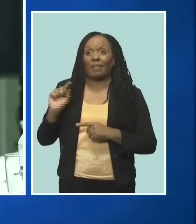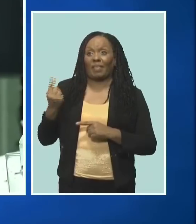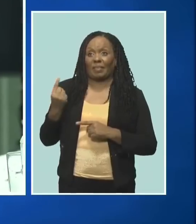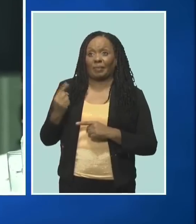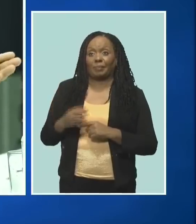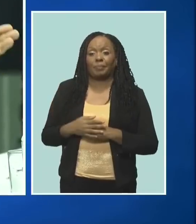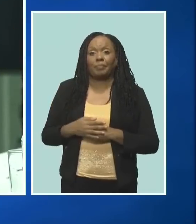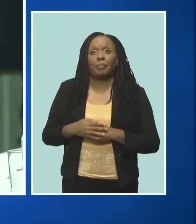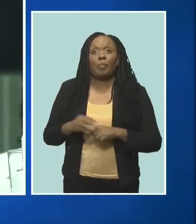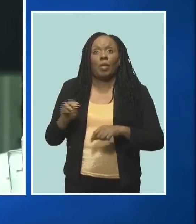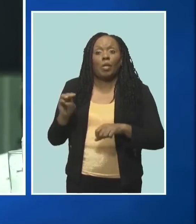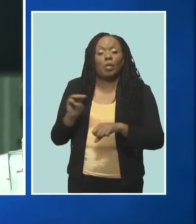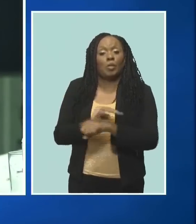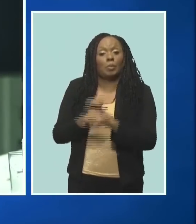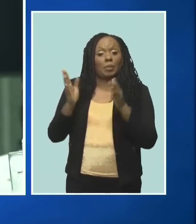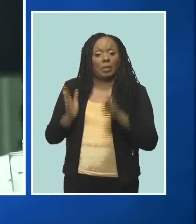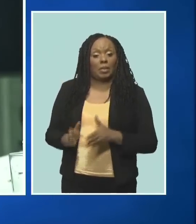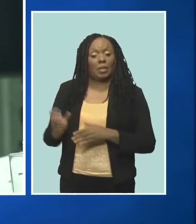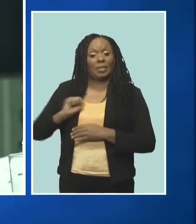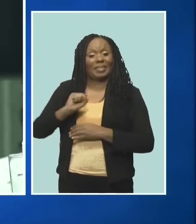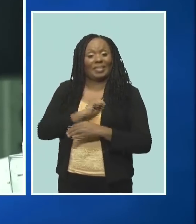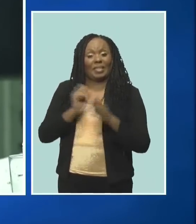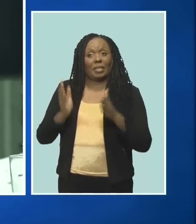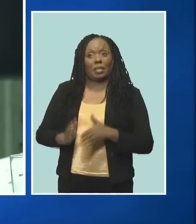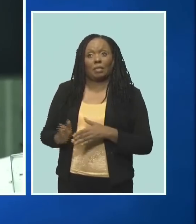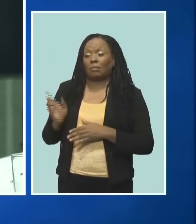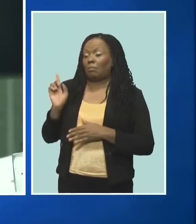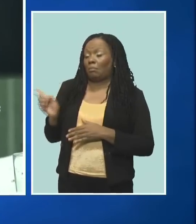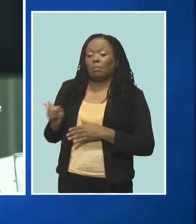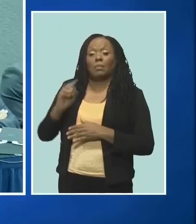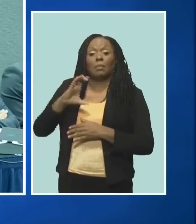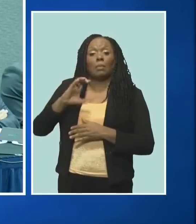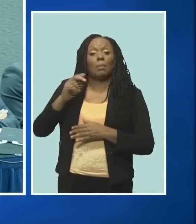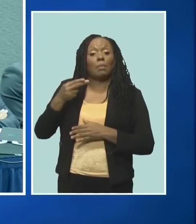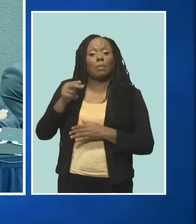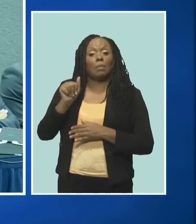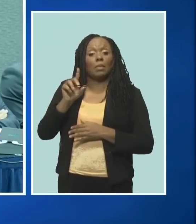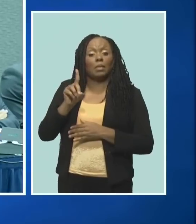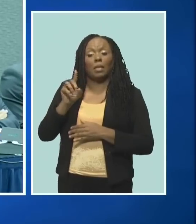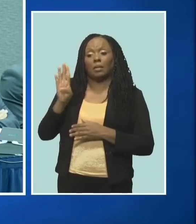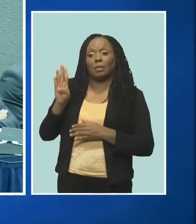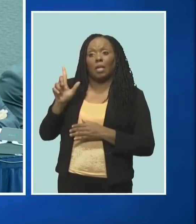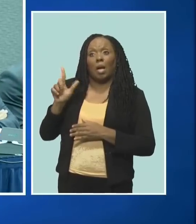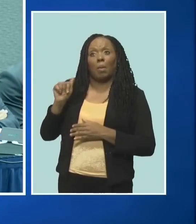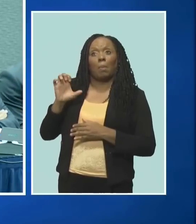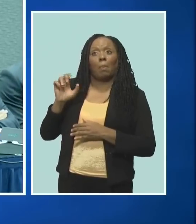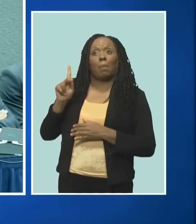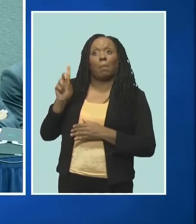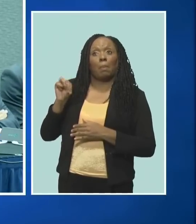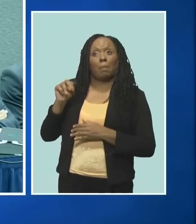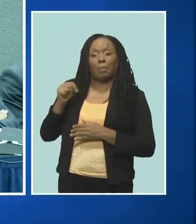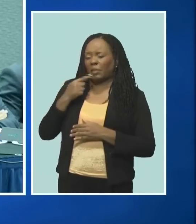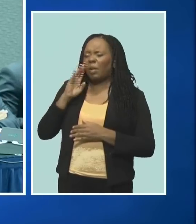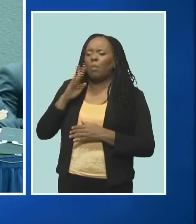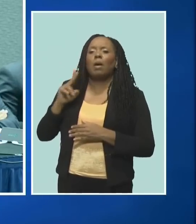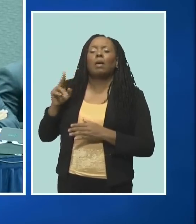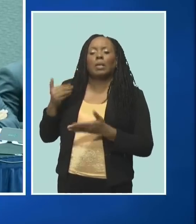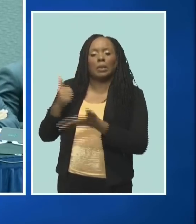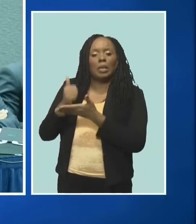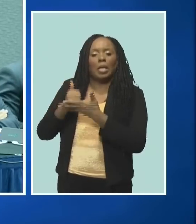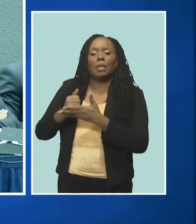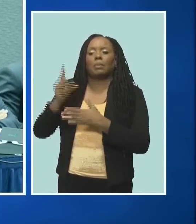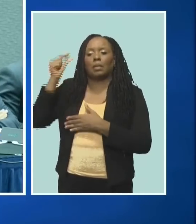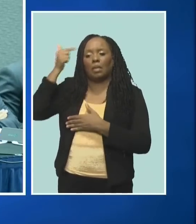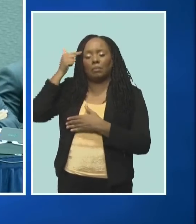of Economic Affairs and Investment, Senator Chad Blackman, said the assessment will aid in government's decision-making